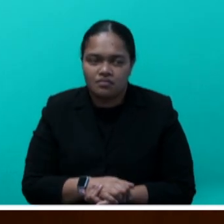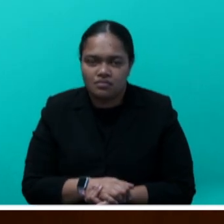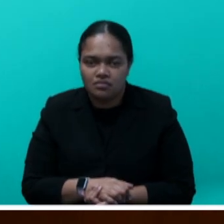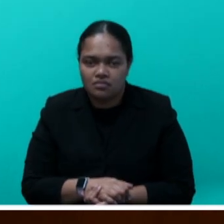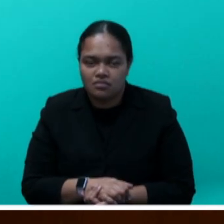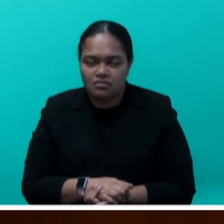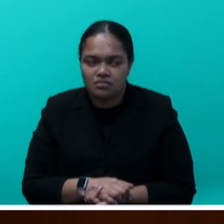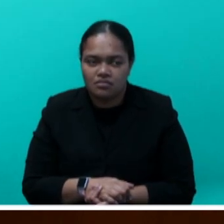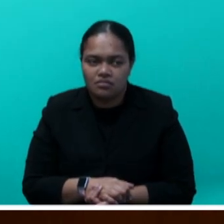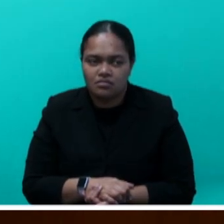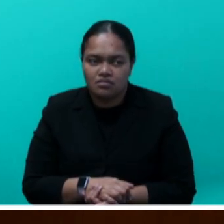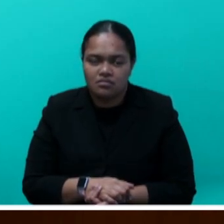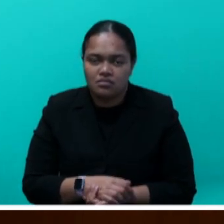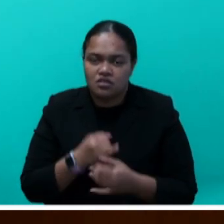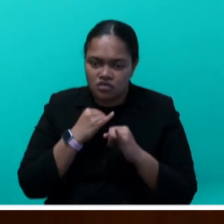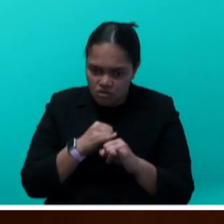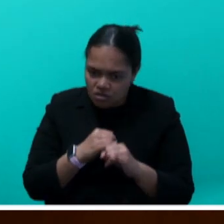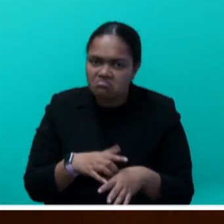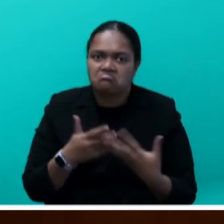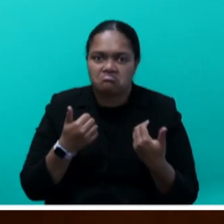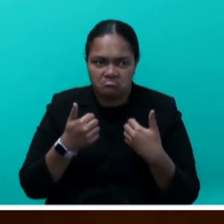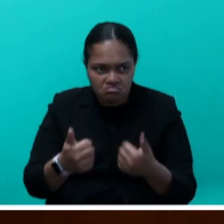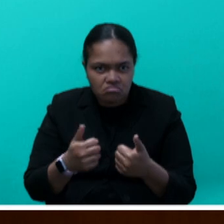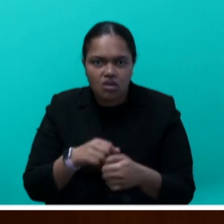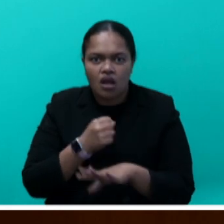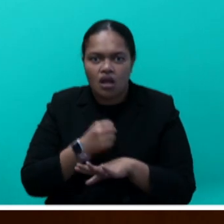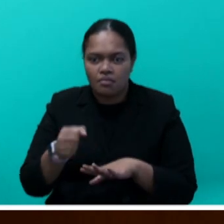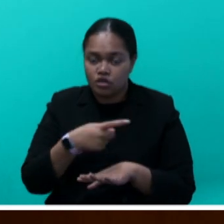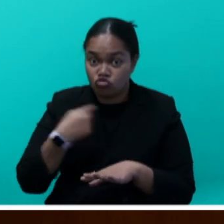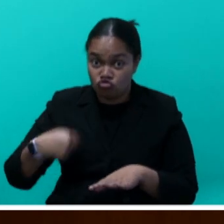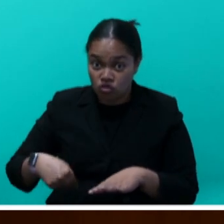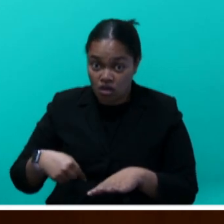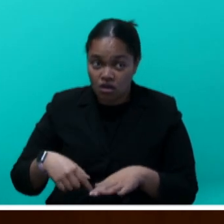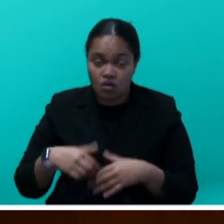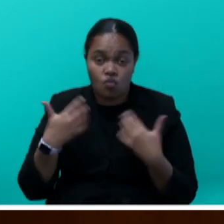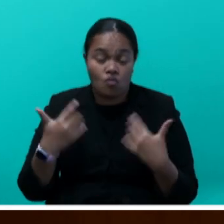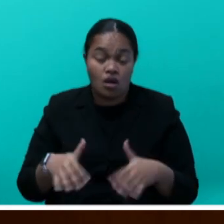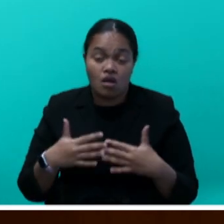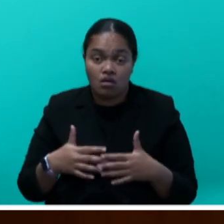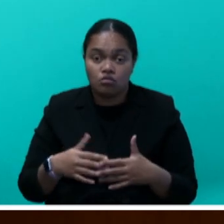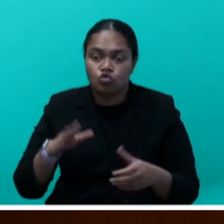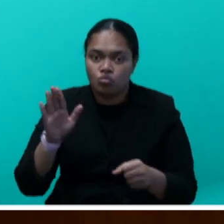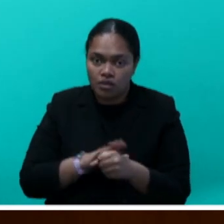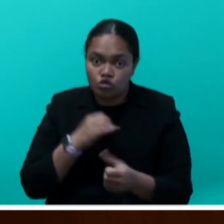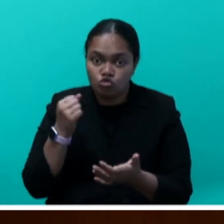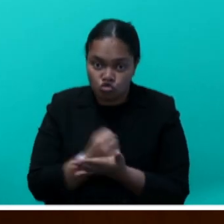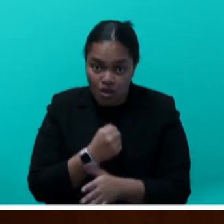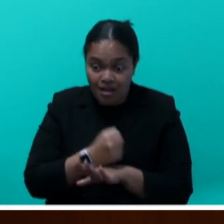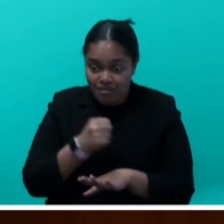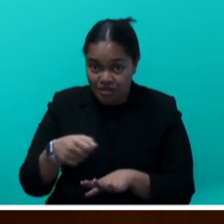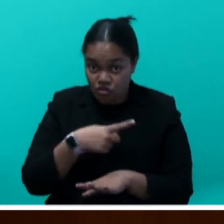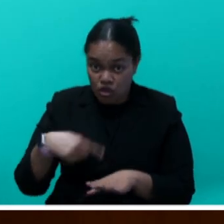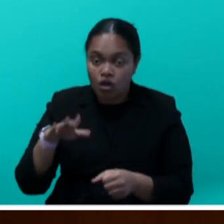It is instructive and commendable that the government of China has endeavored to ensure that